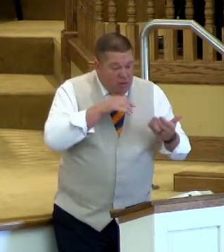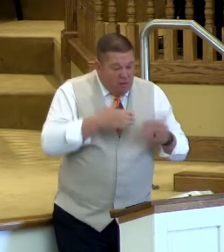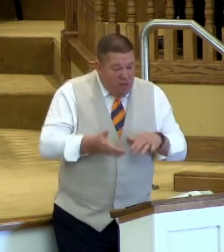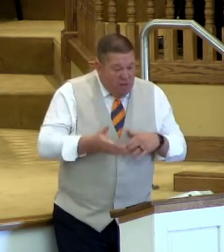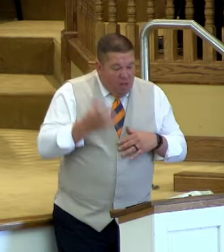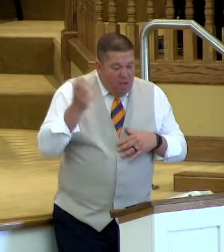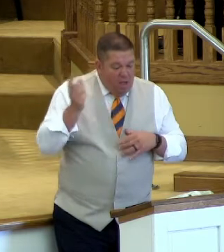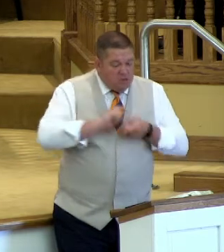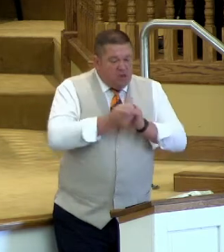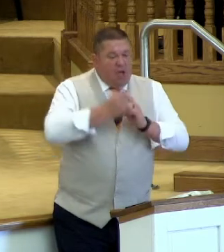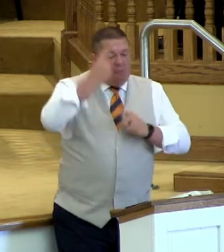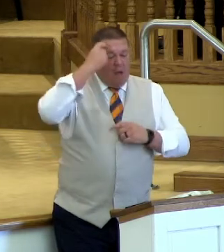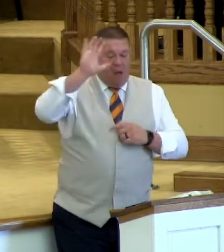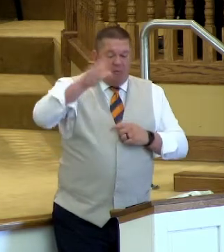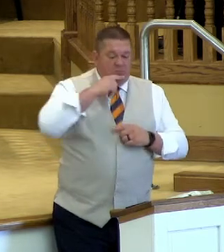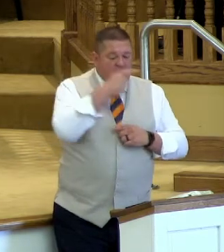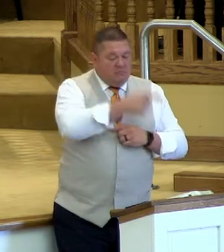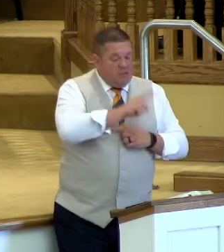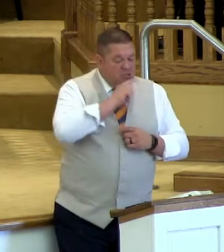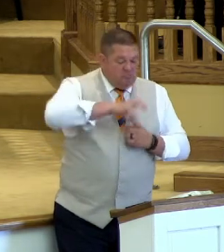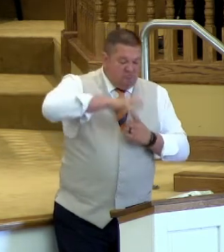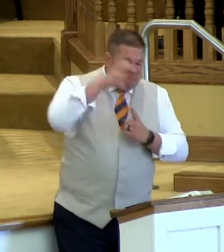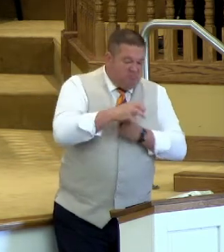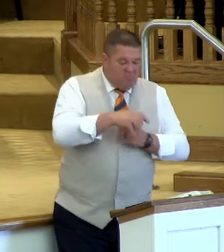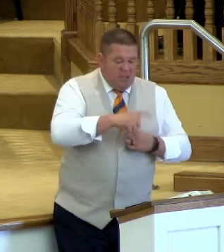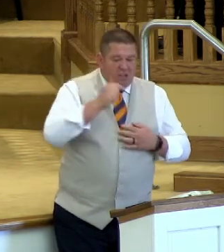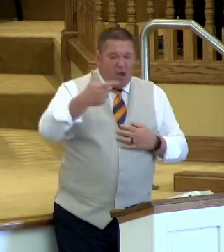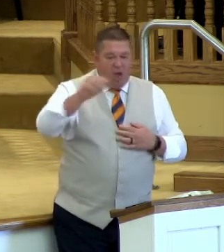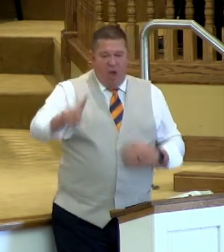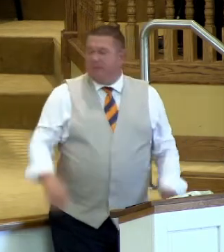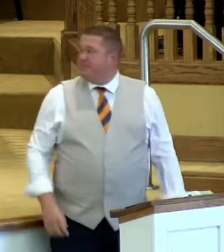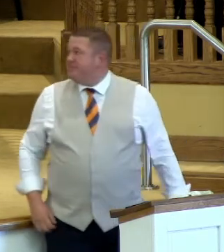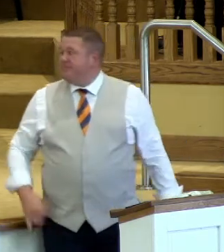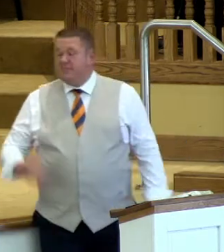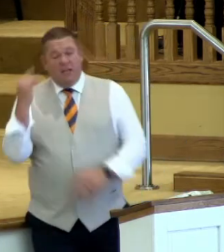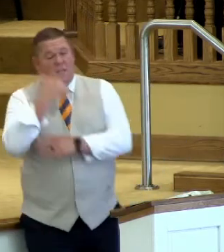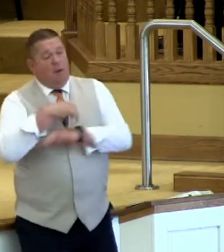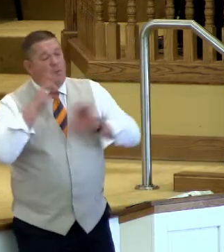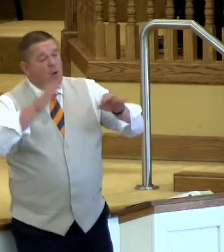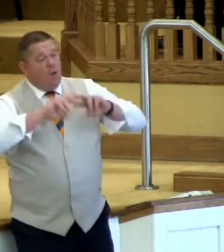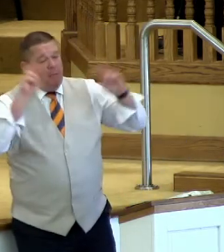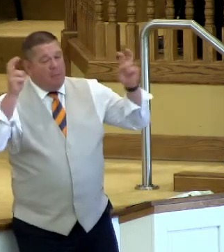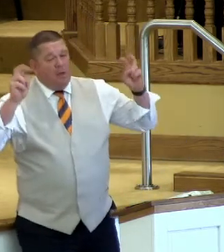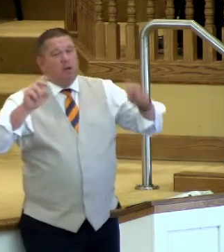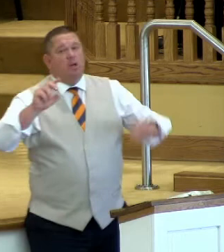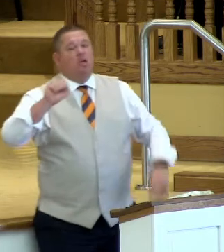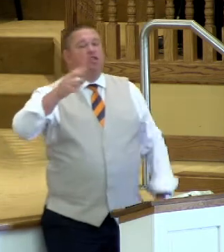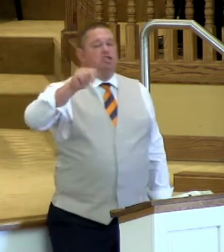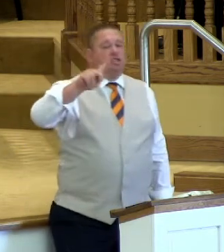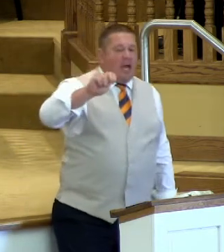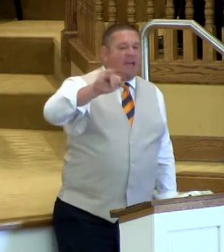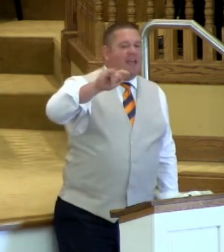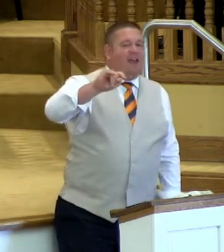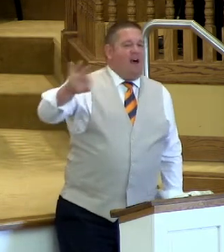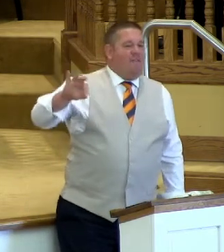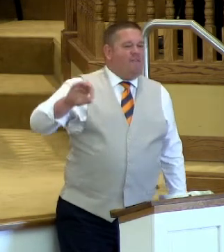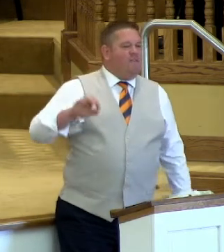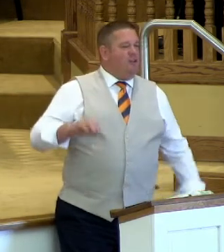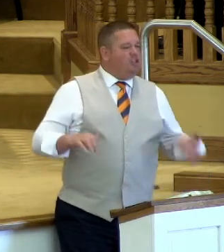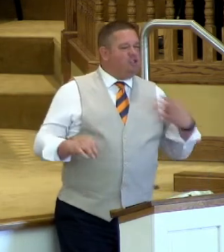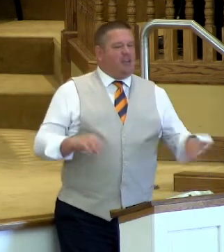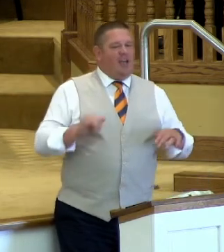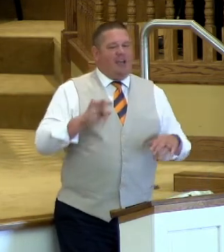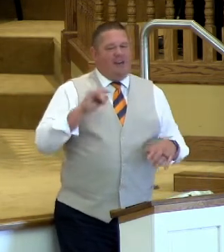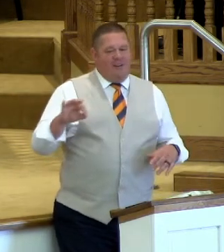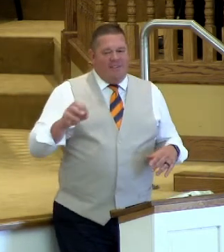to him, they changed their minds and said that he was a god." Today I'm going to be preaching on Shake It Off. Let's